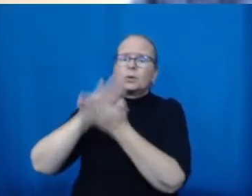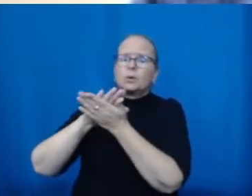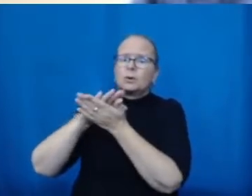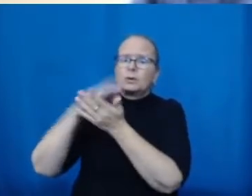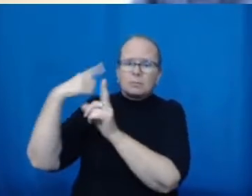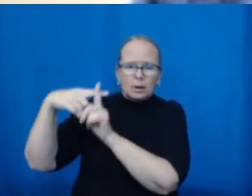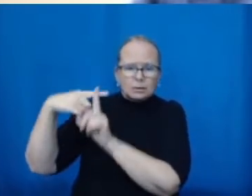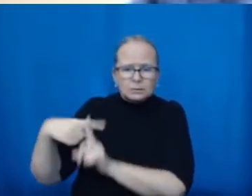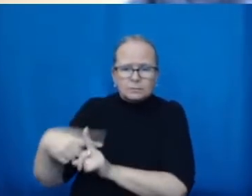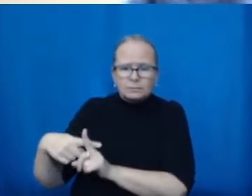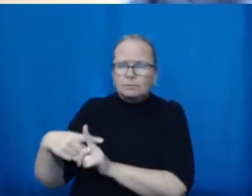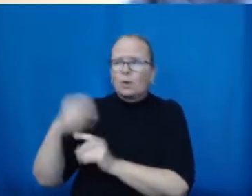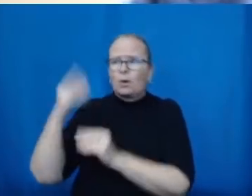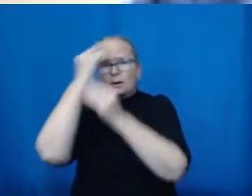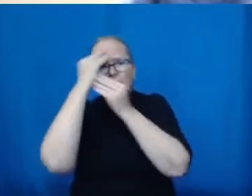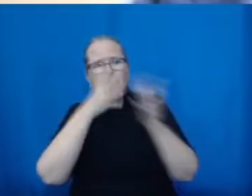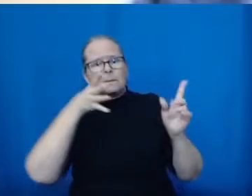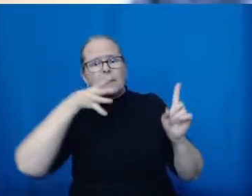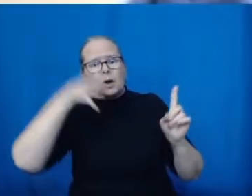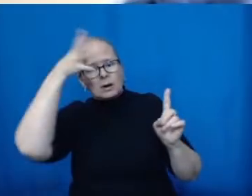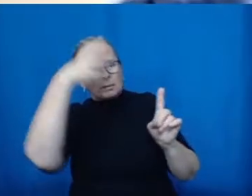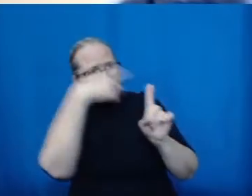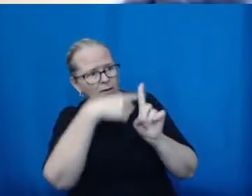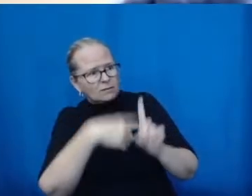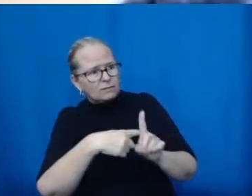on so many levels.